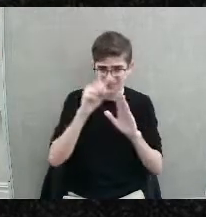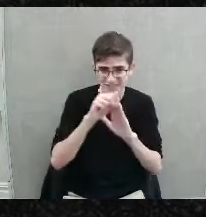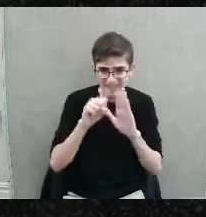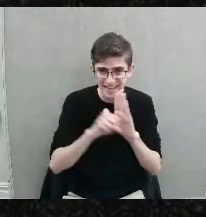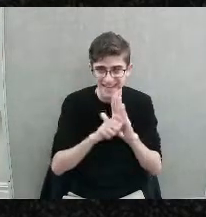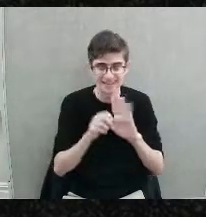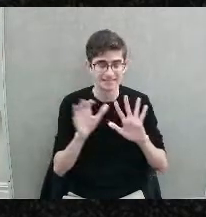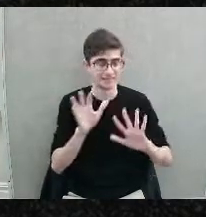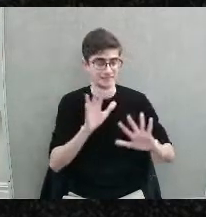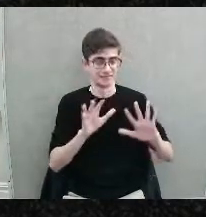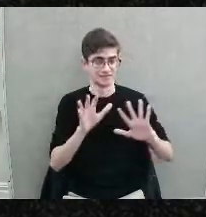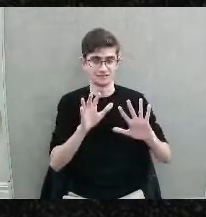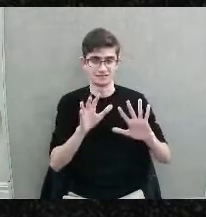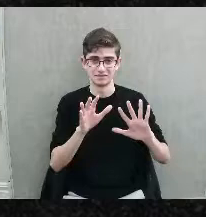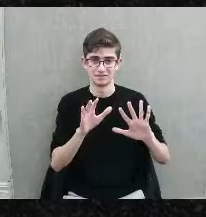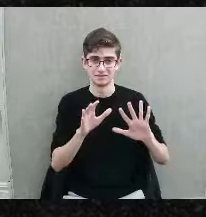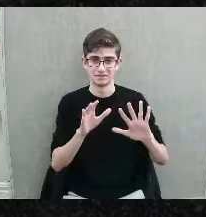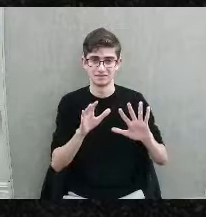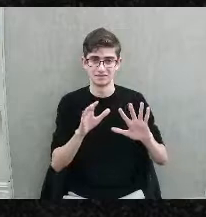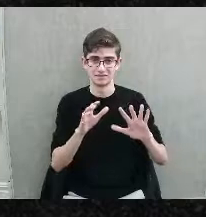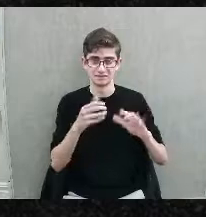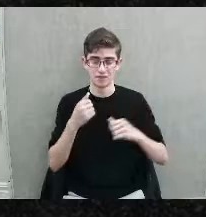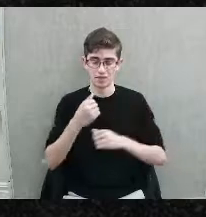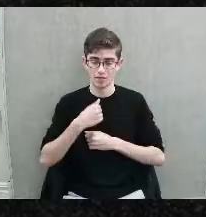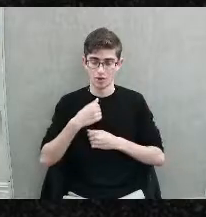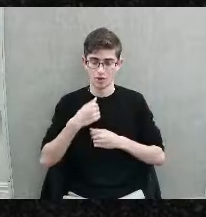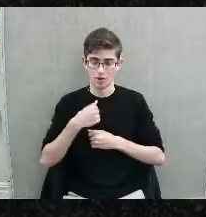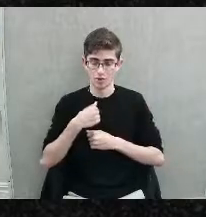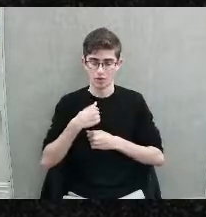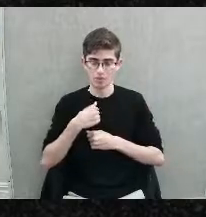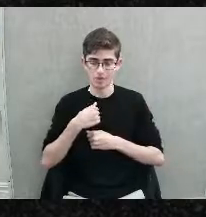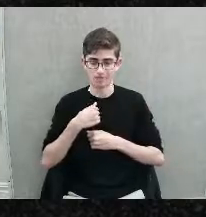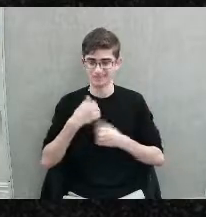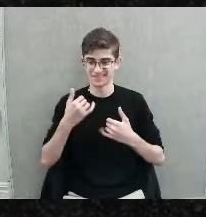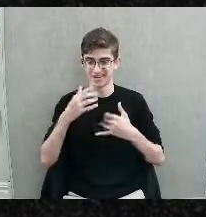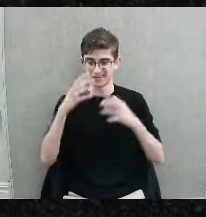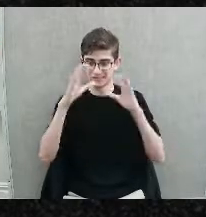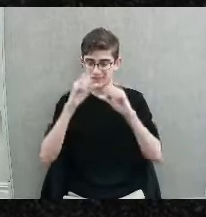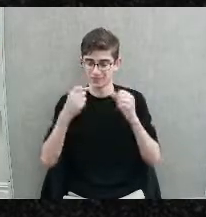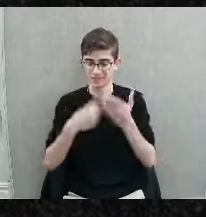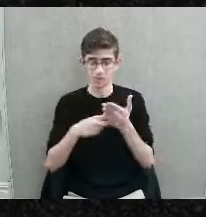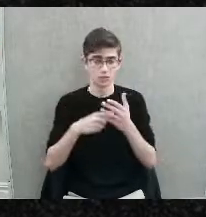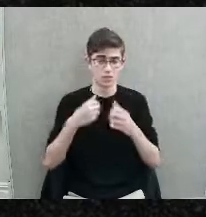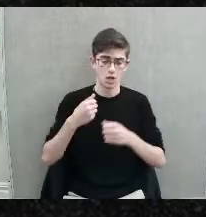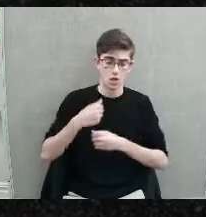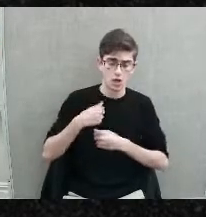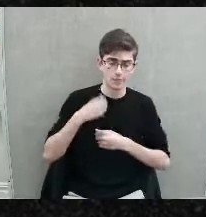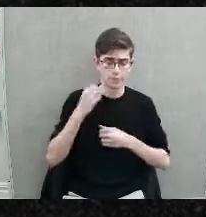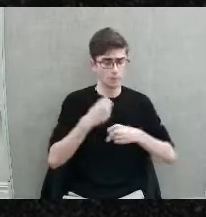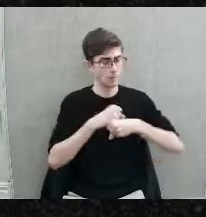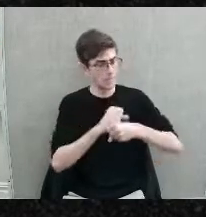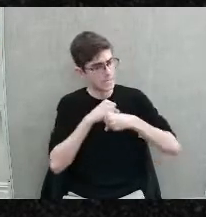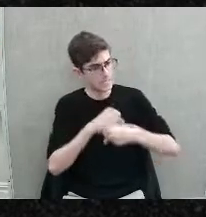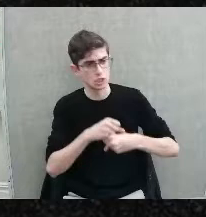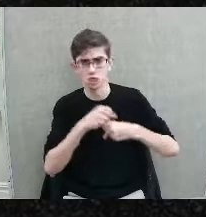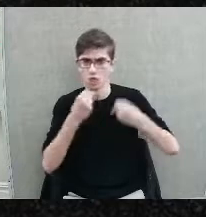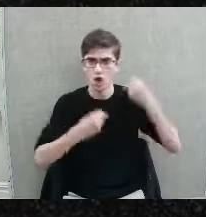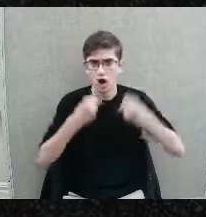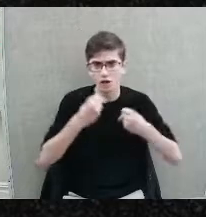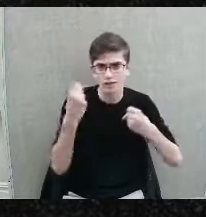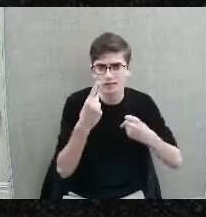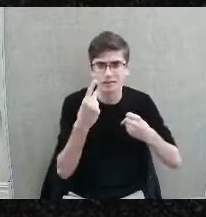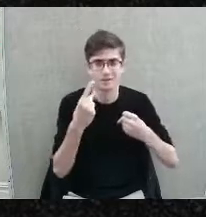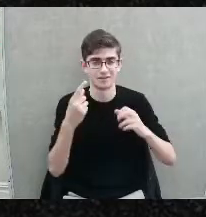think they've started speaking about the army producing cars. So is